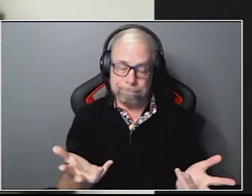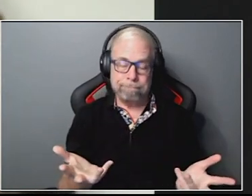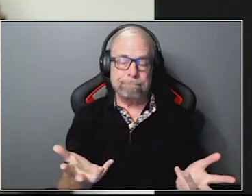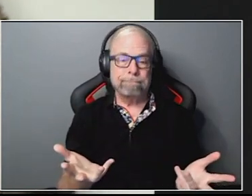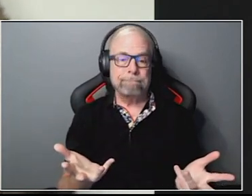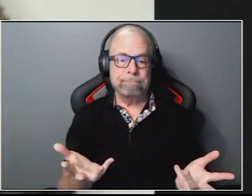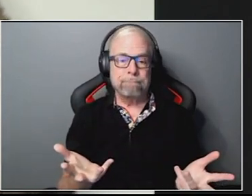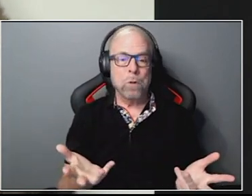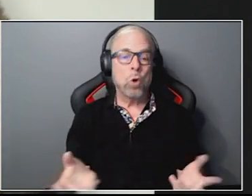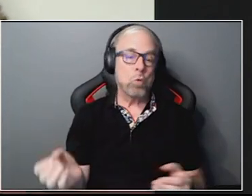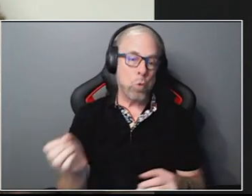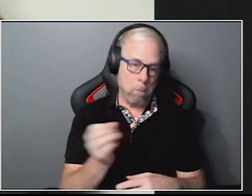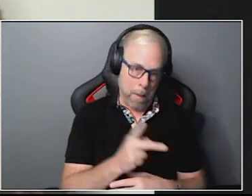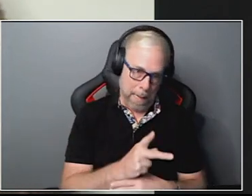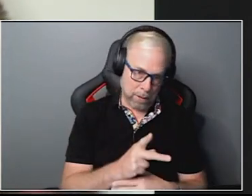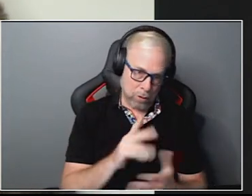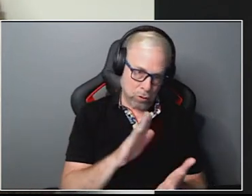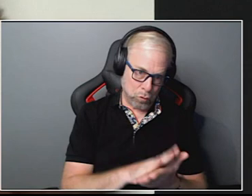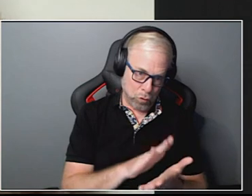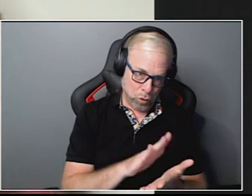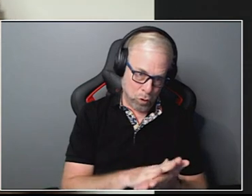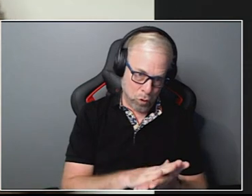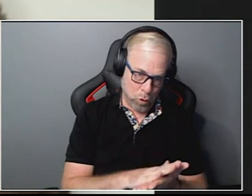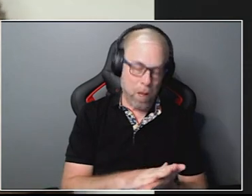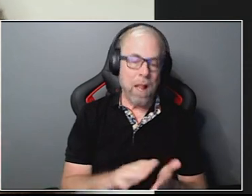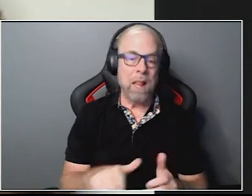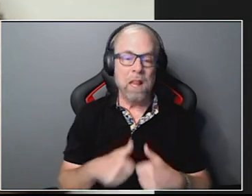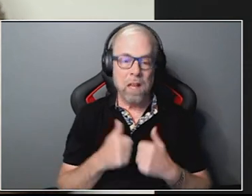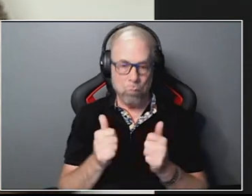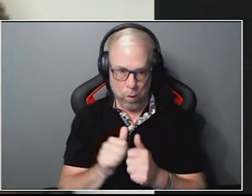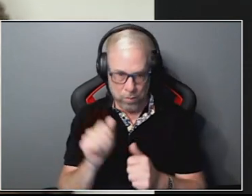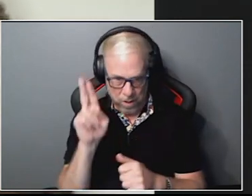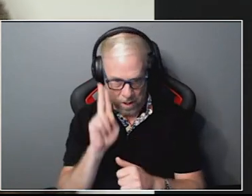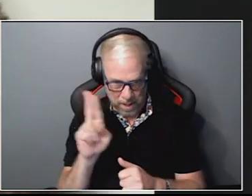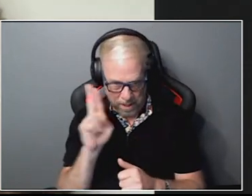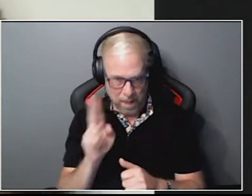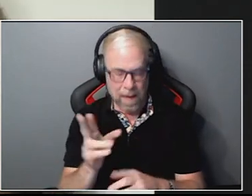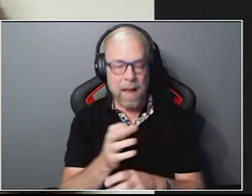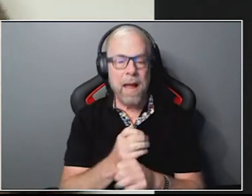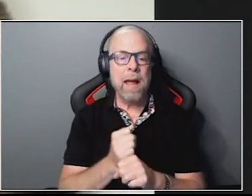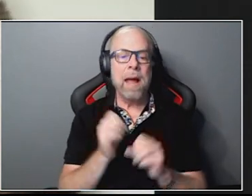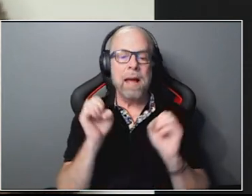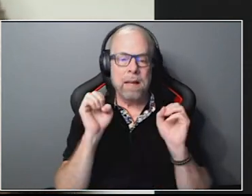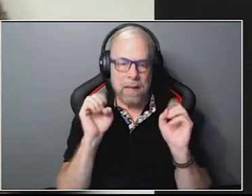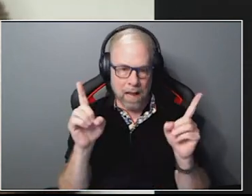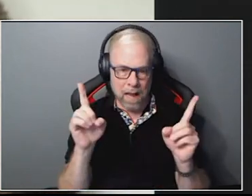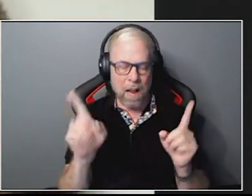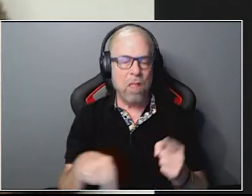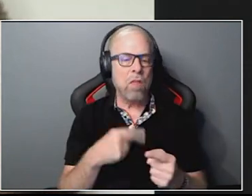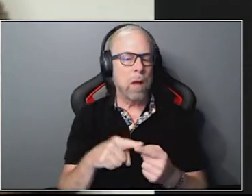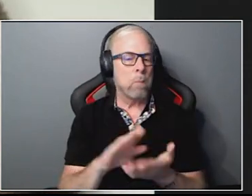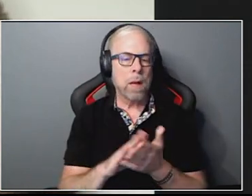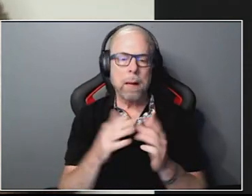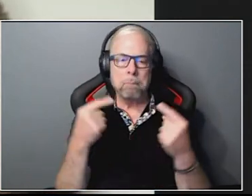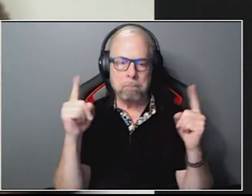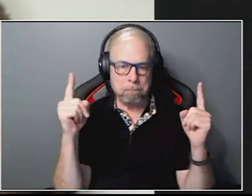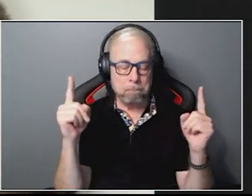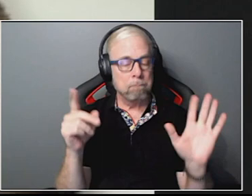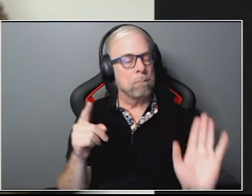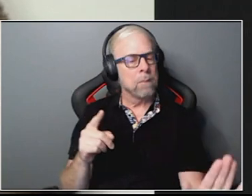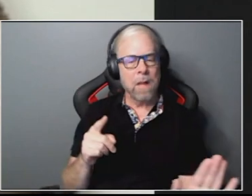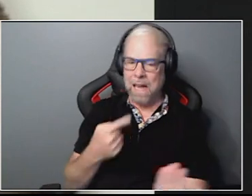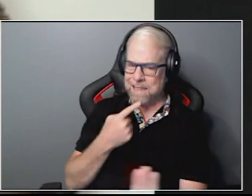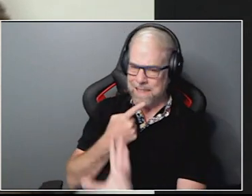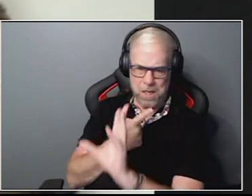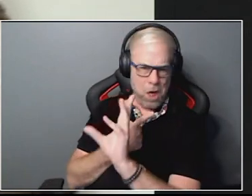go back to school, go live with your uncle, go back to school, get an education, and make something. Say, nope, that's not